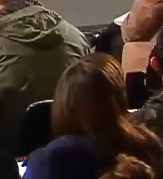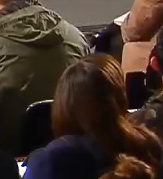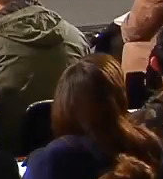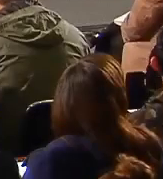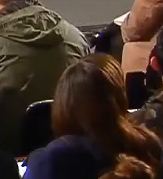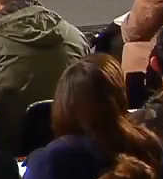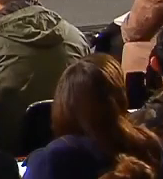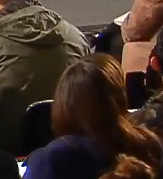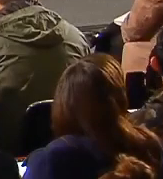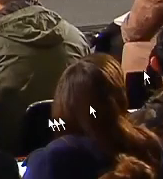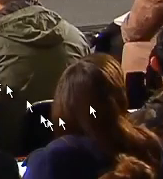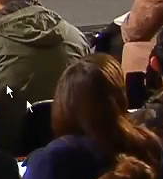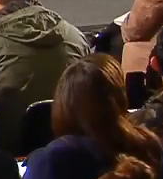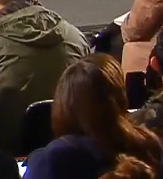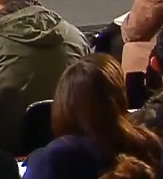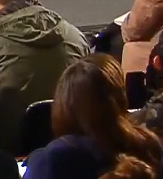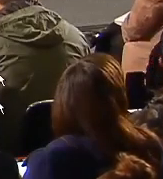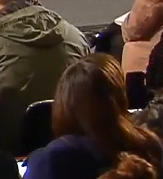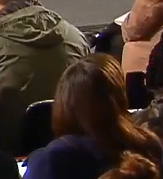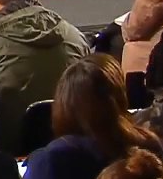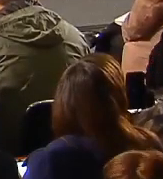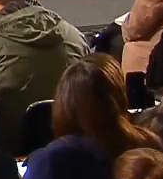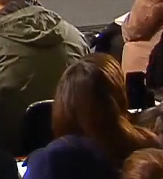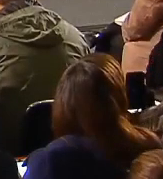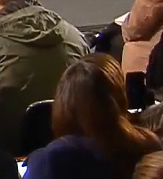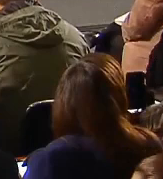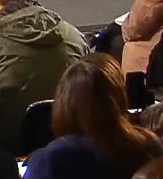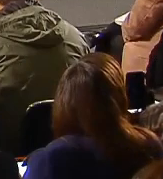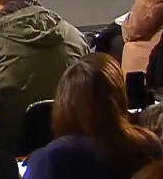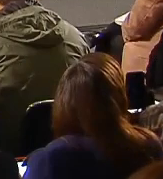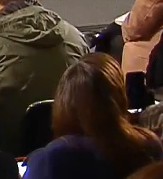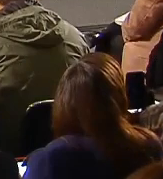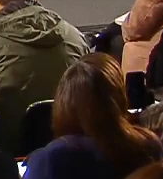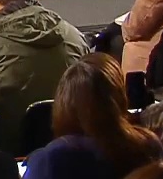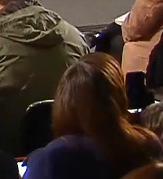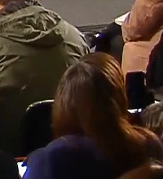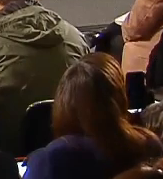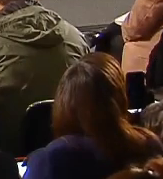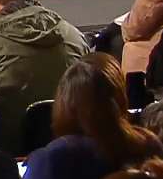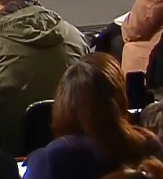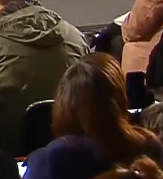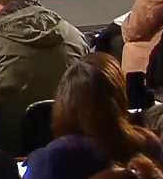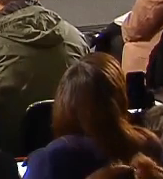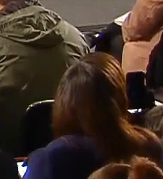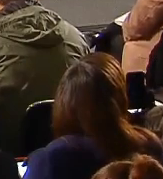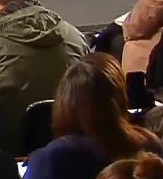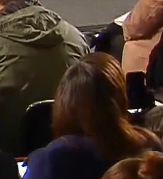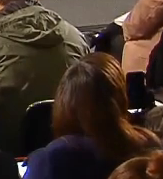here he comes. And we'll let him come on in.